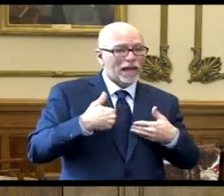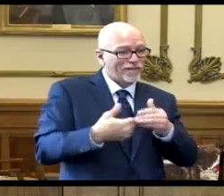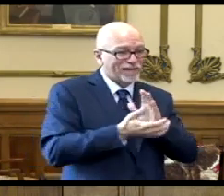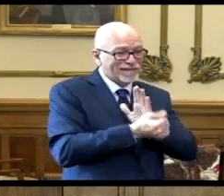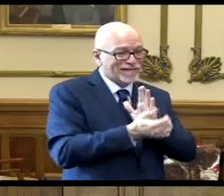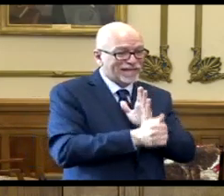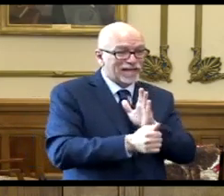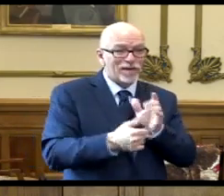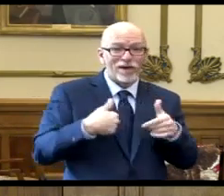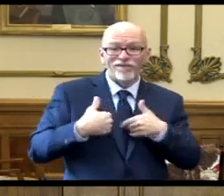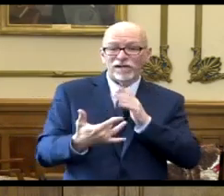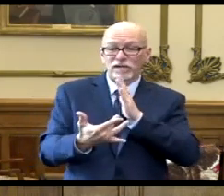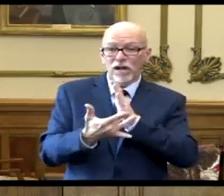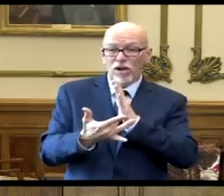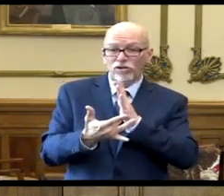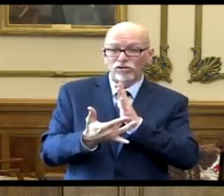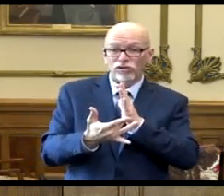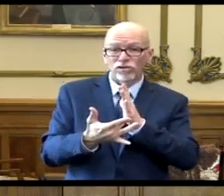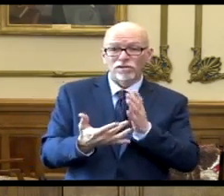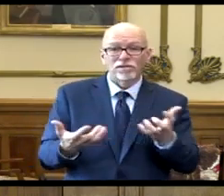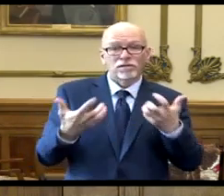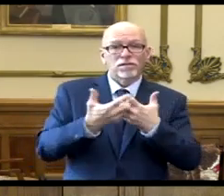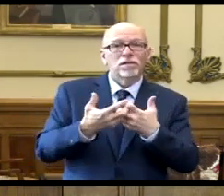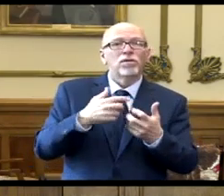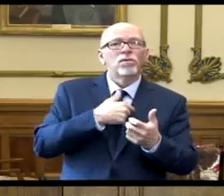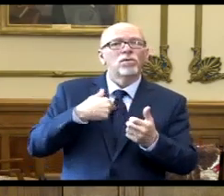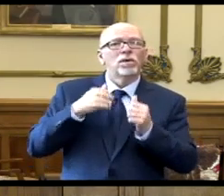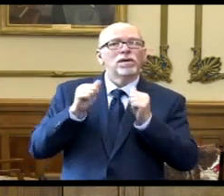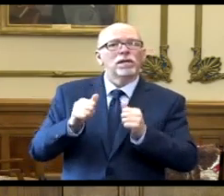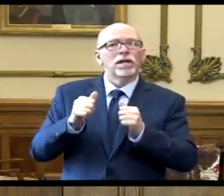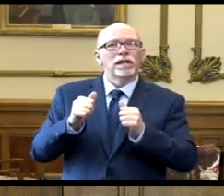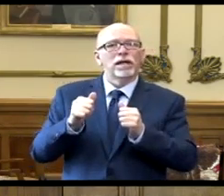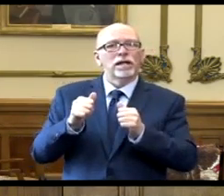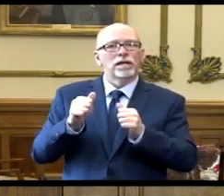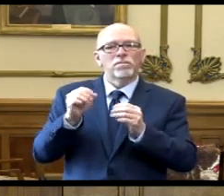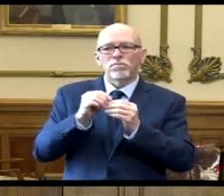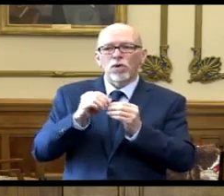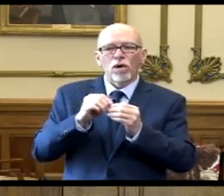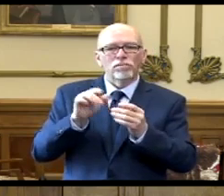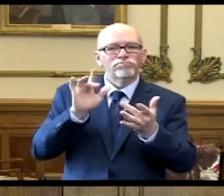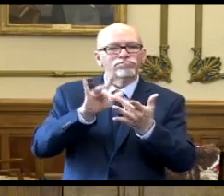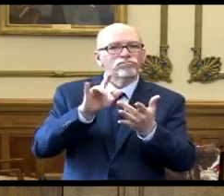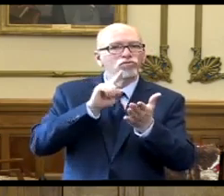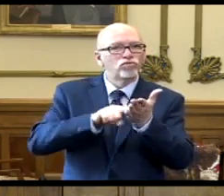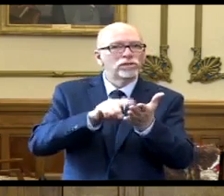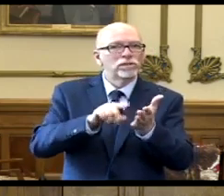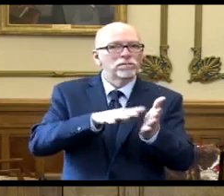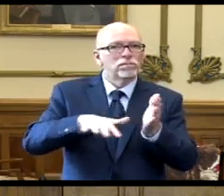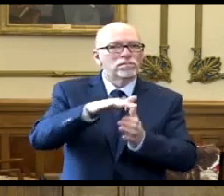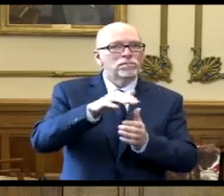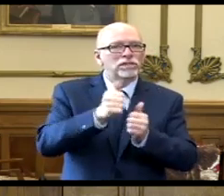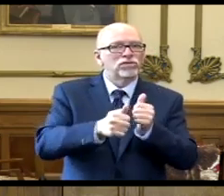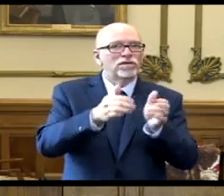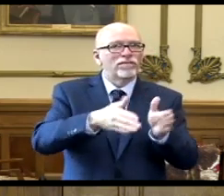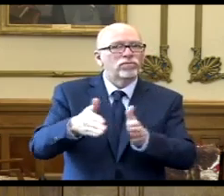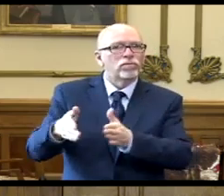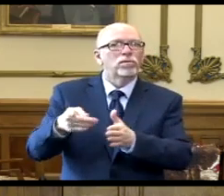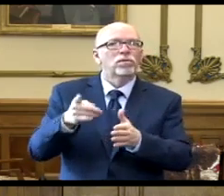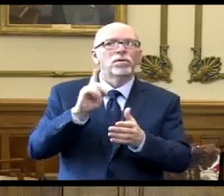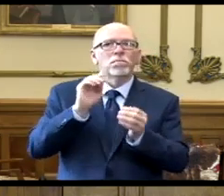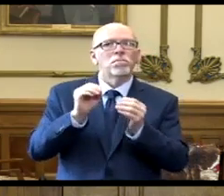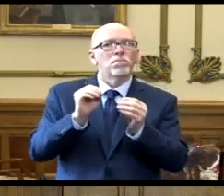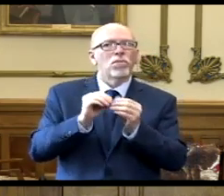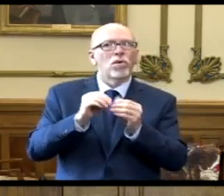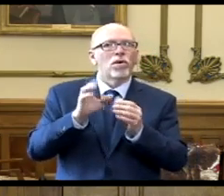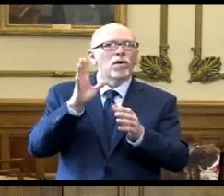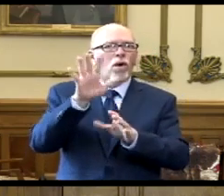and technology to extend this contact tracing across the state.